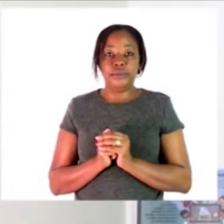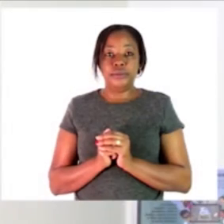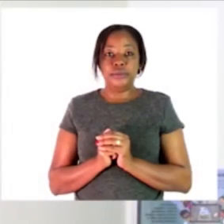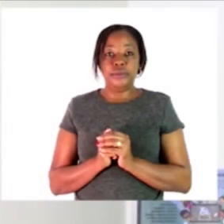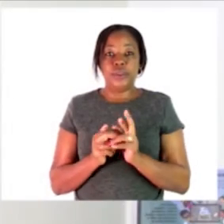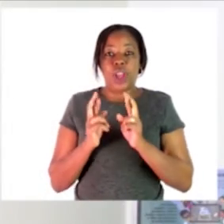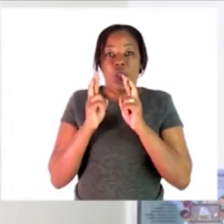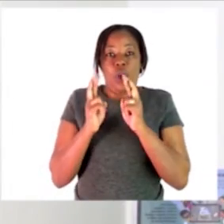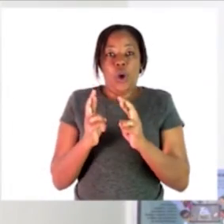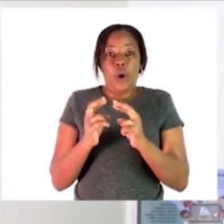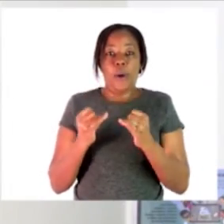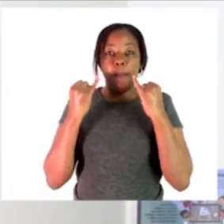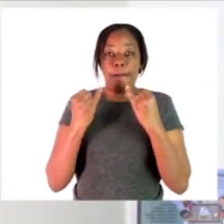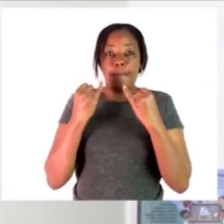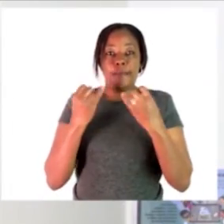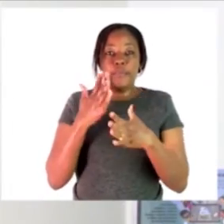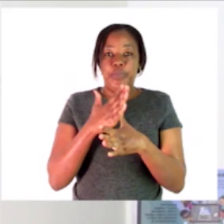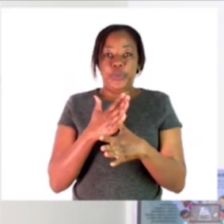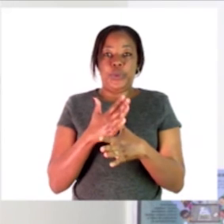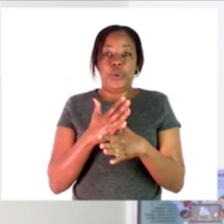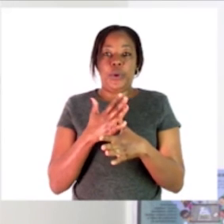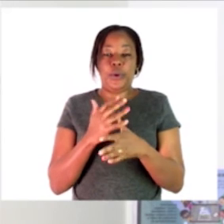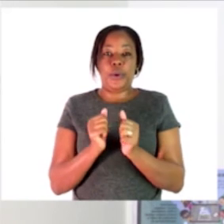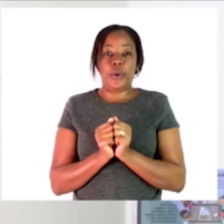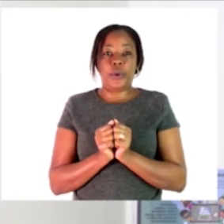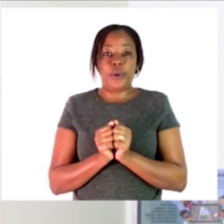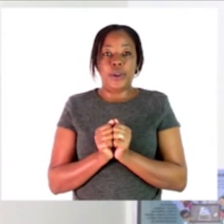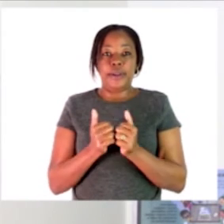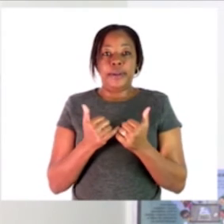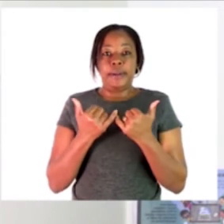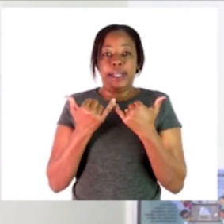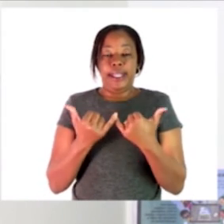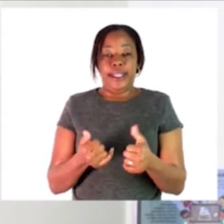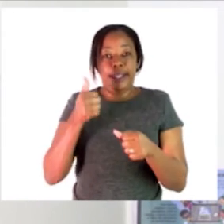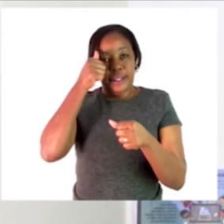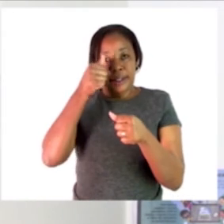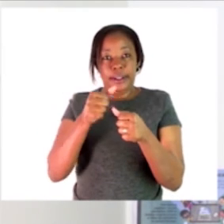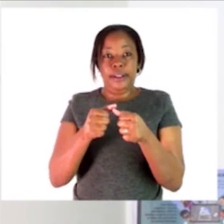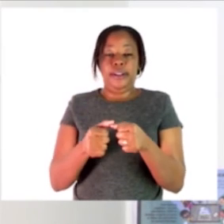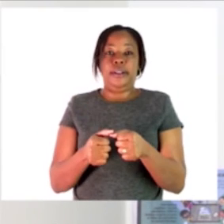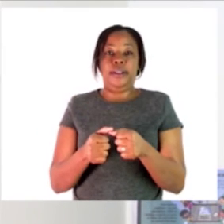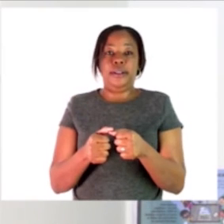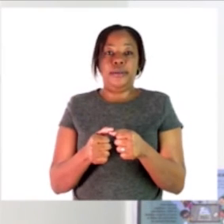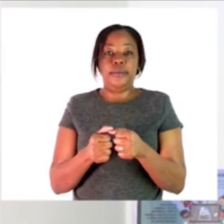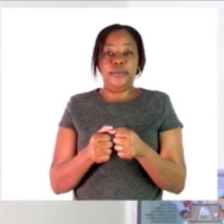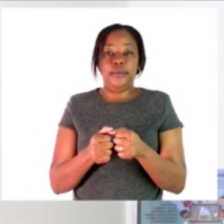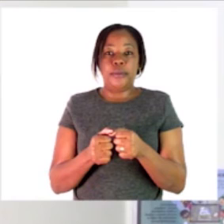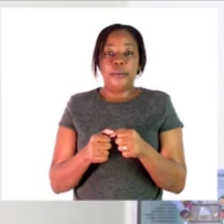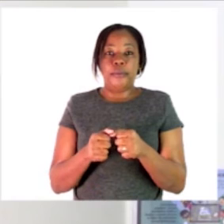I hope you have enjoyed the lesson for today. Now let me remind you of the things that we have to do during